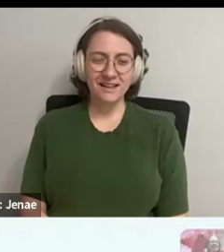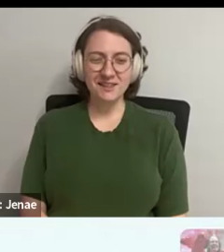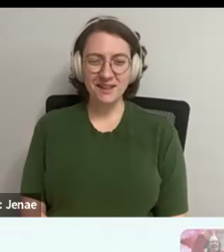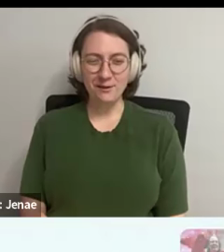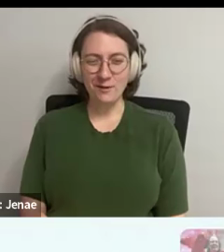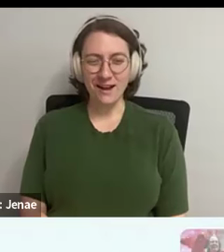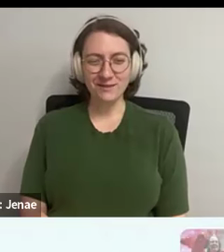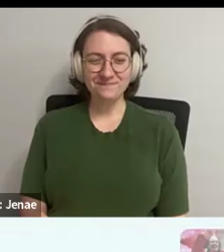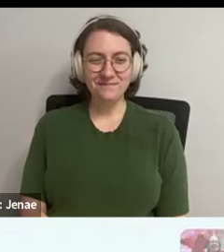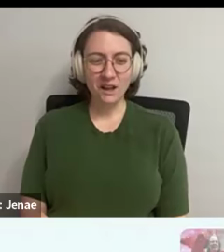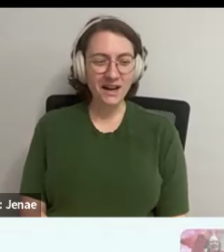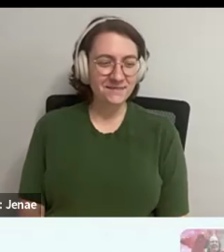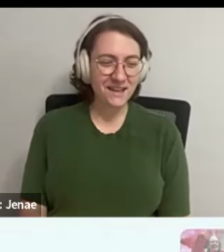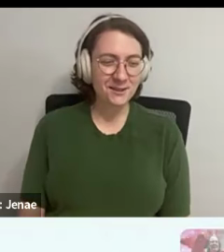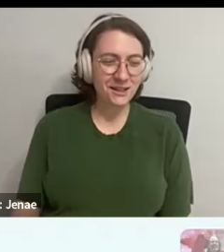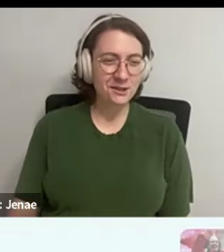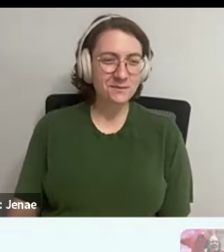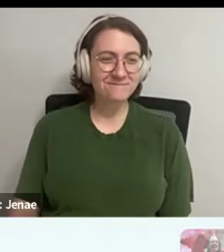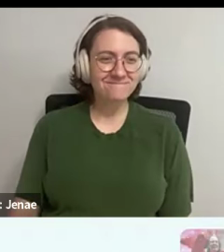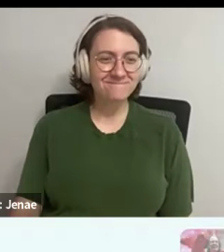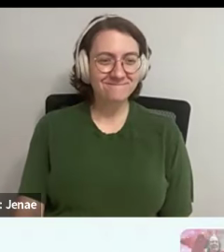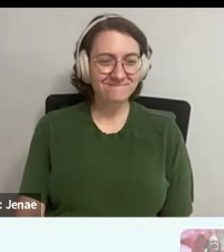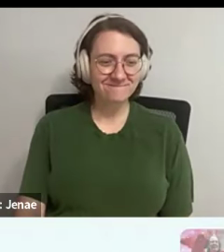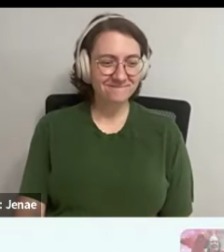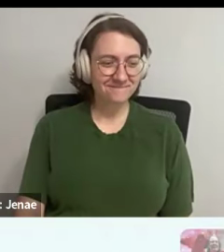check online yourself as well. All right, thank you so much.